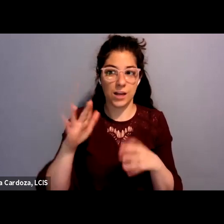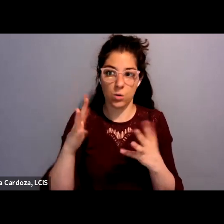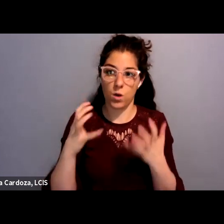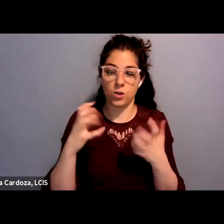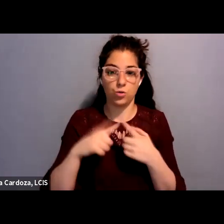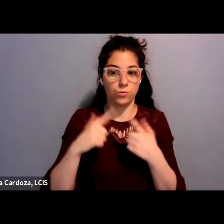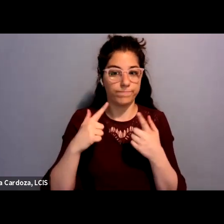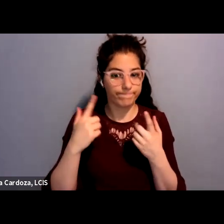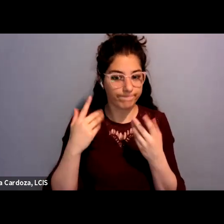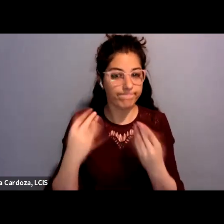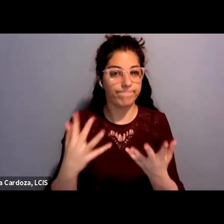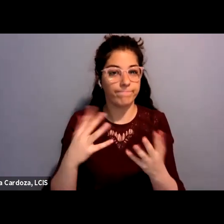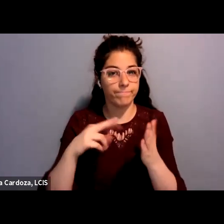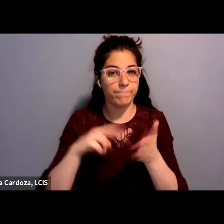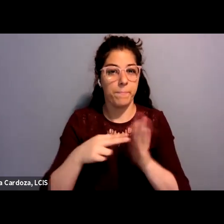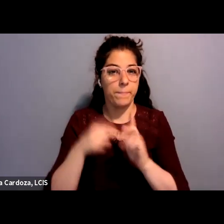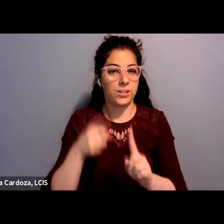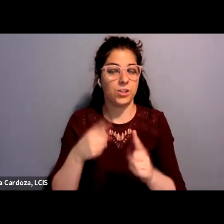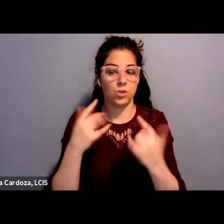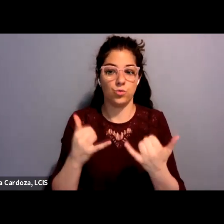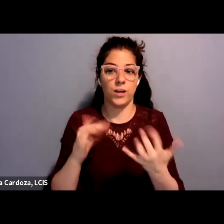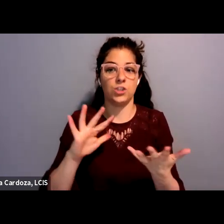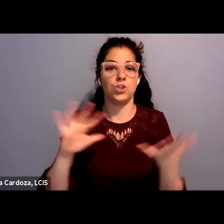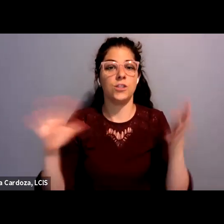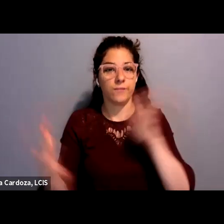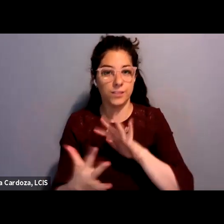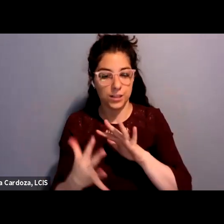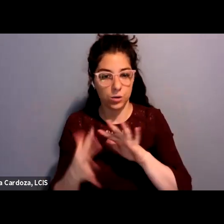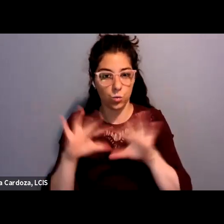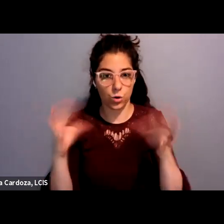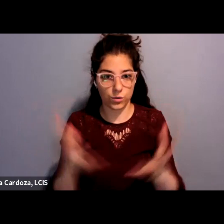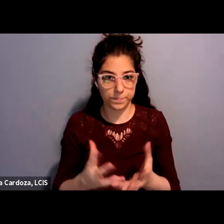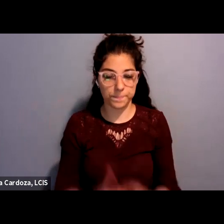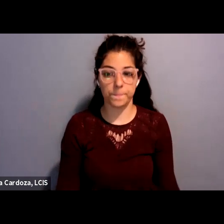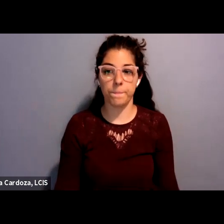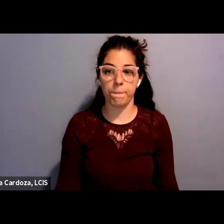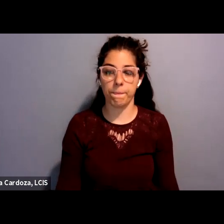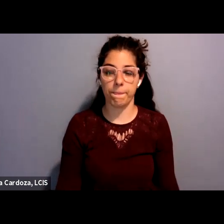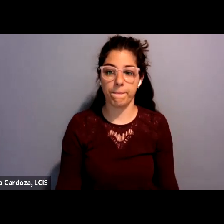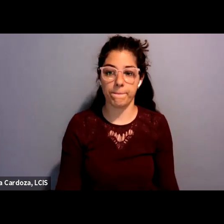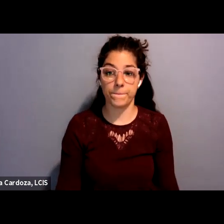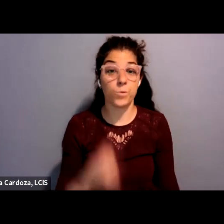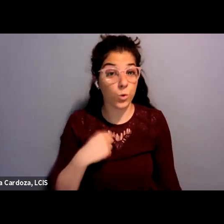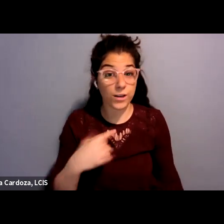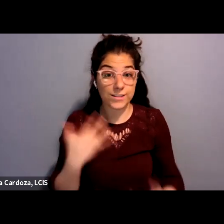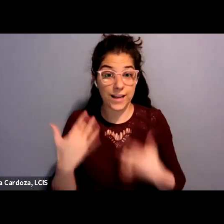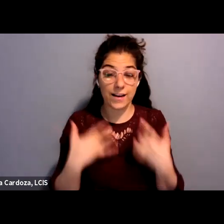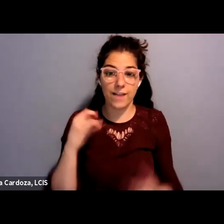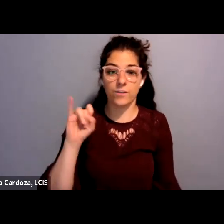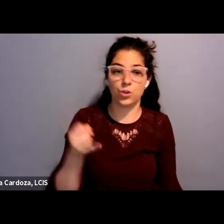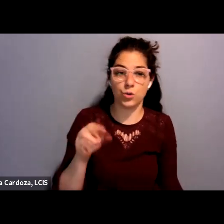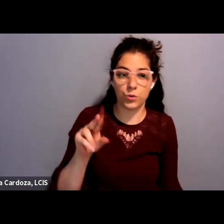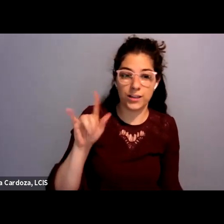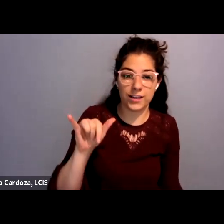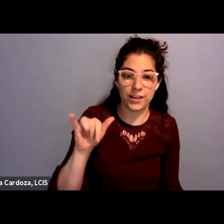their mission in today's shifting landscape. We are very excited to have Judy Levine,